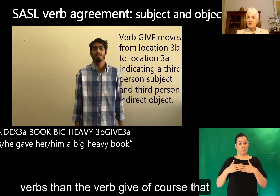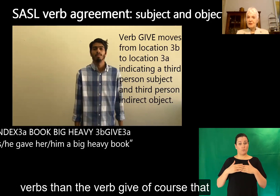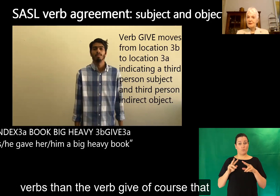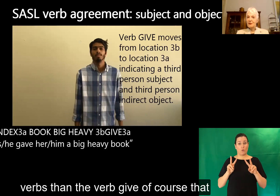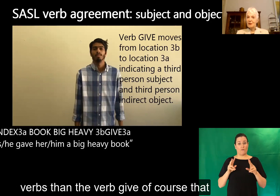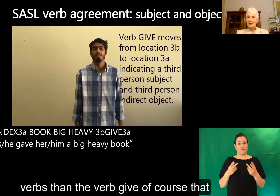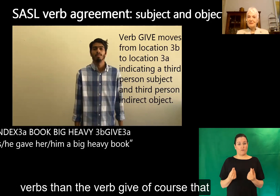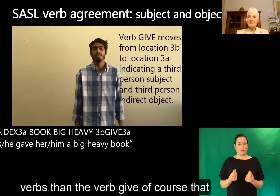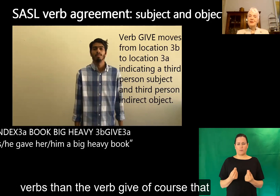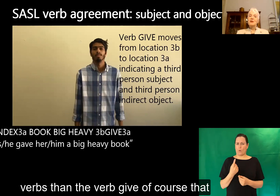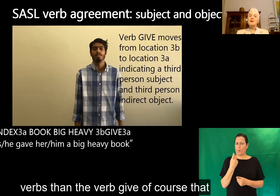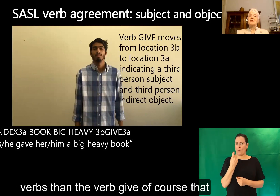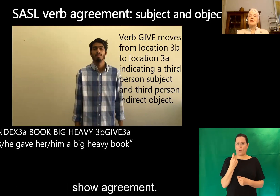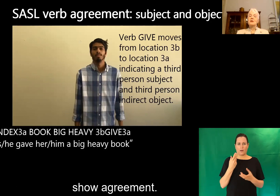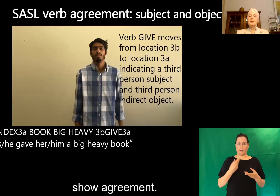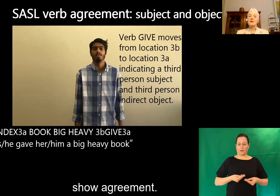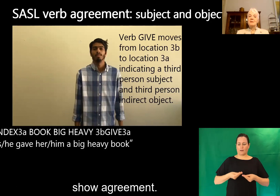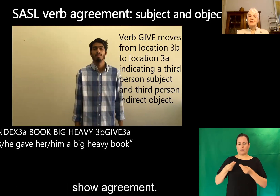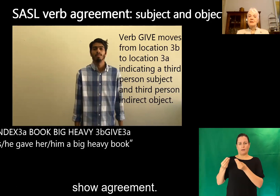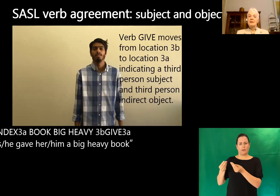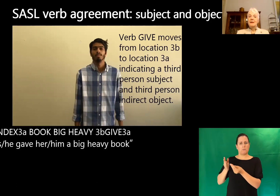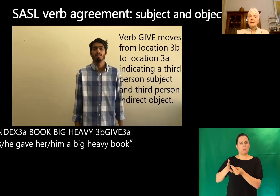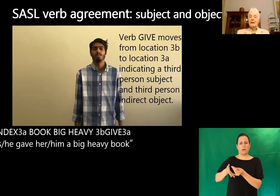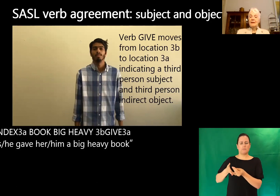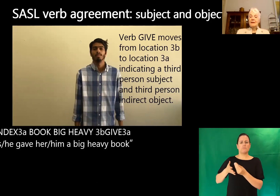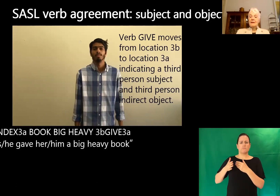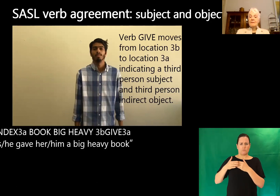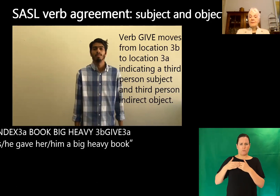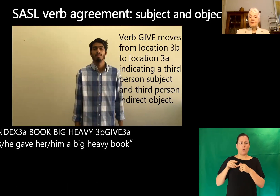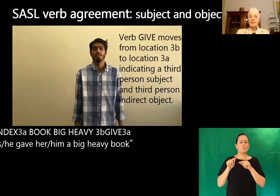more verbs than the verb give, of course, that show agreement.